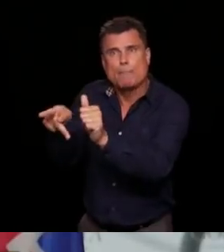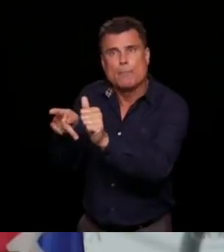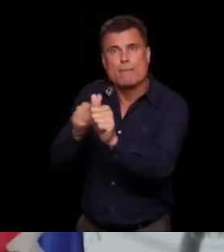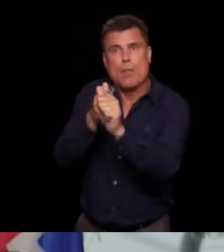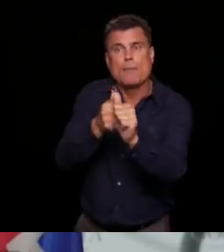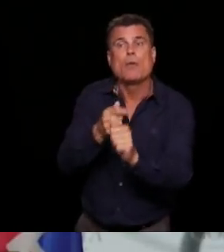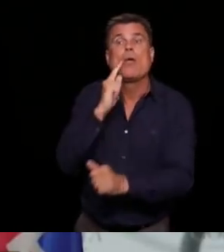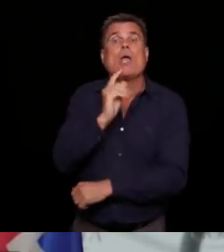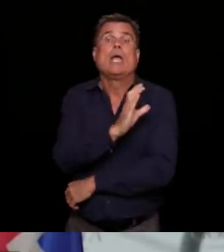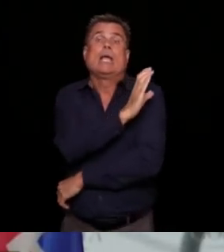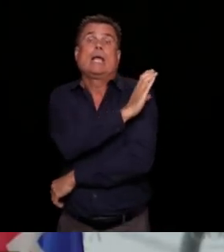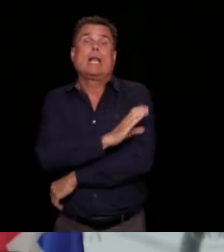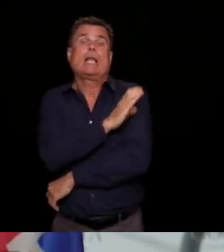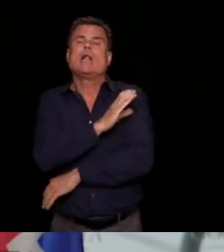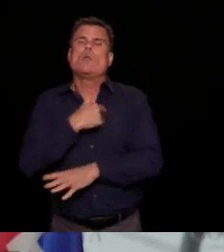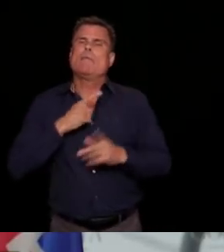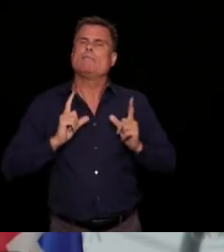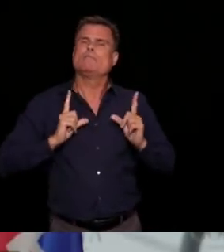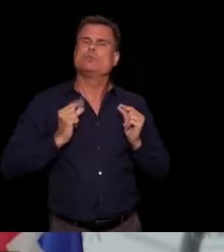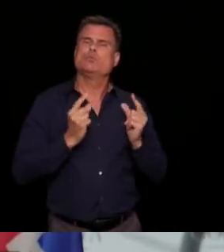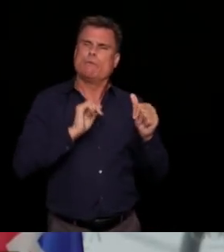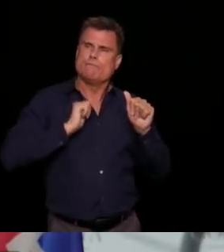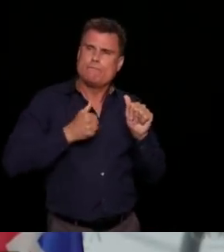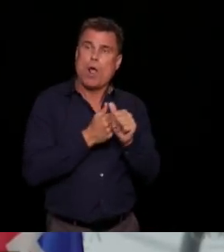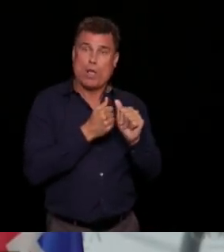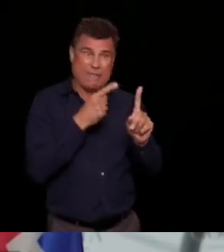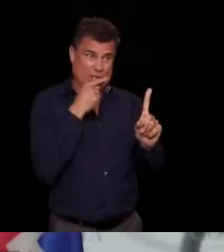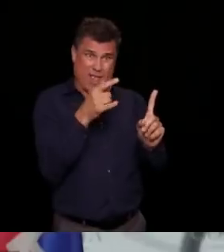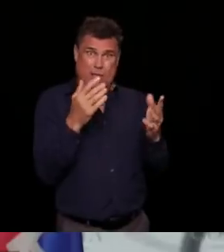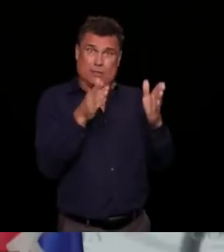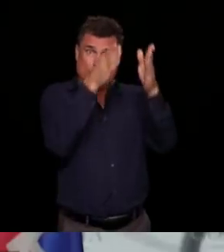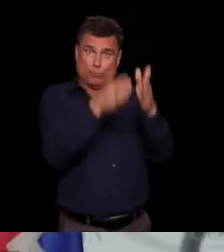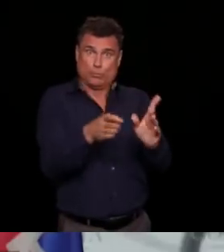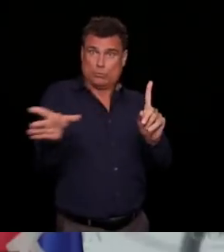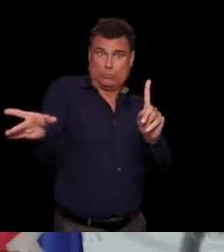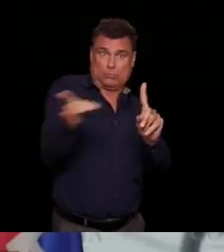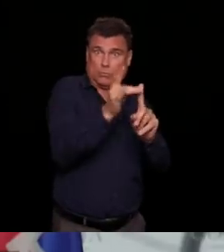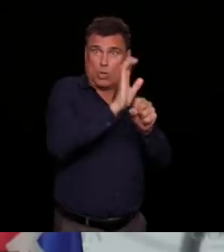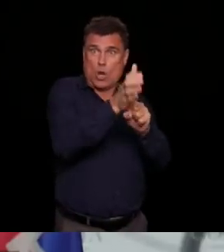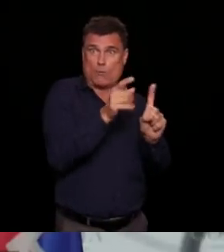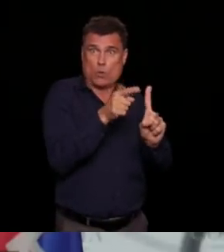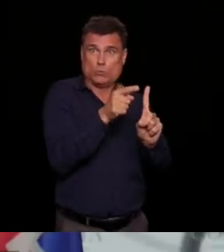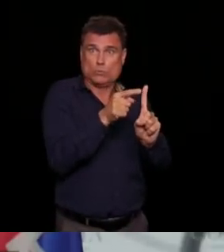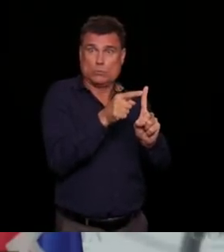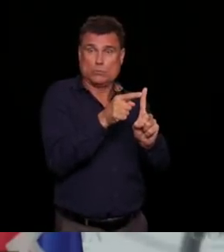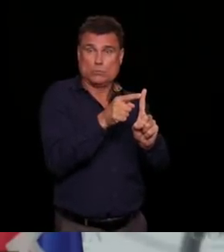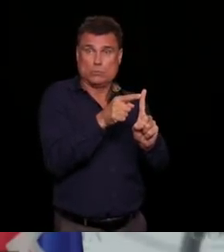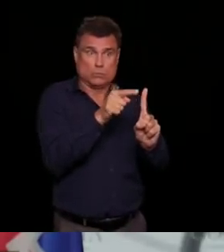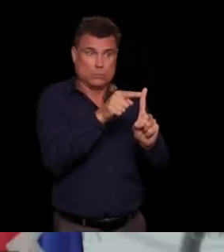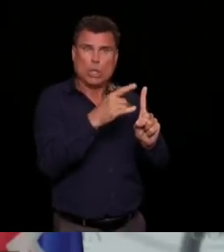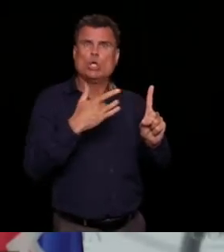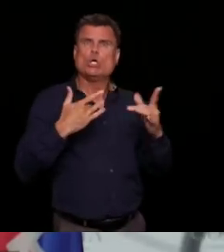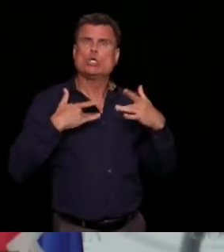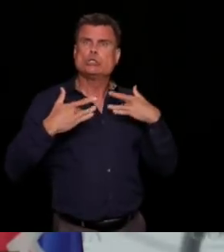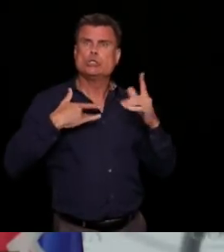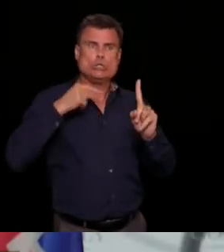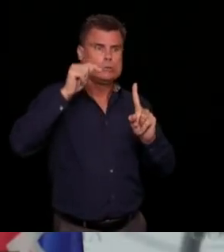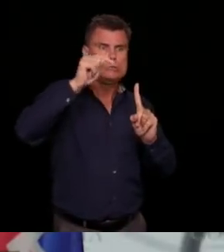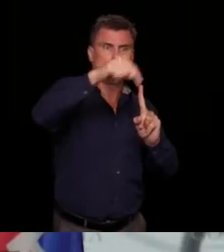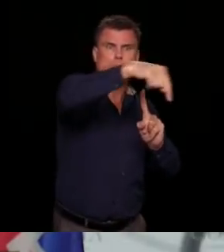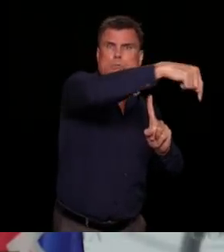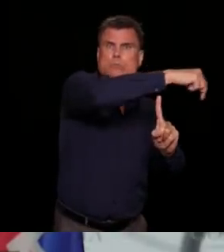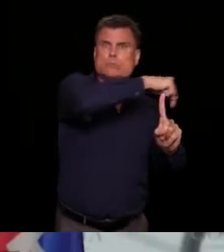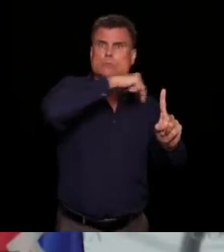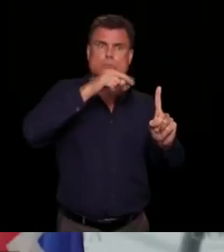who's either has COVID-19 and is worried about their loved ones, or somebody who may have been exposed to COVID-19. So